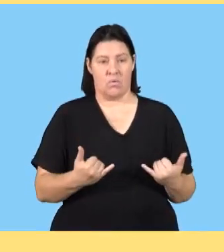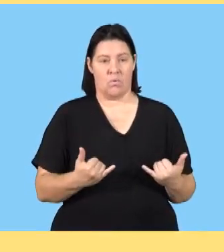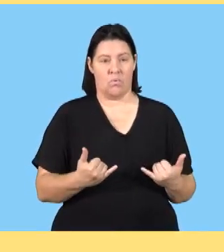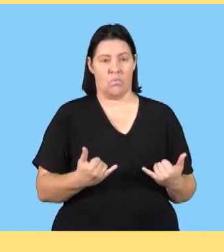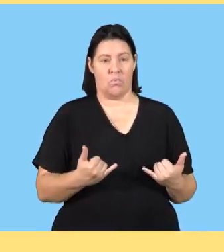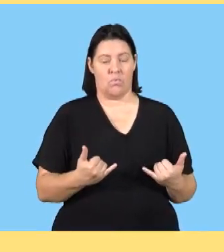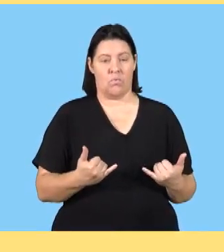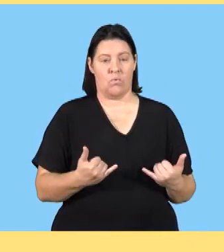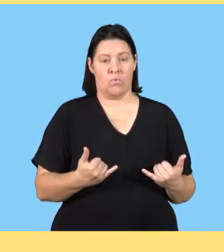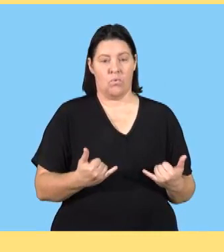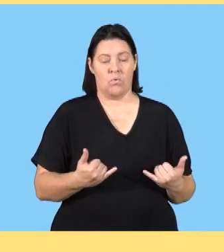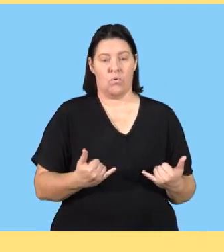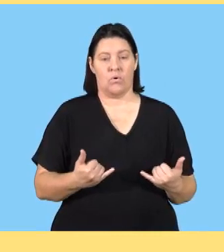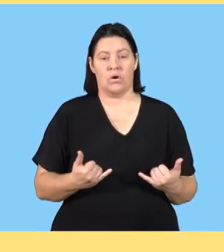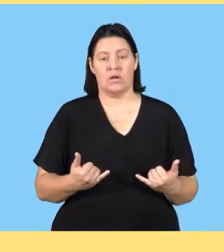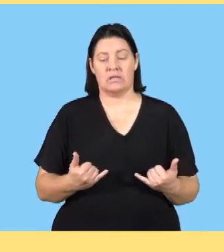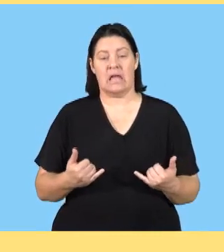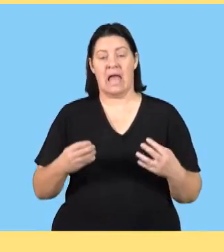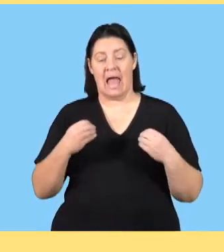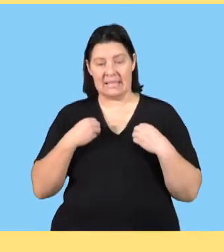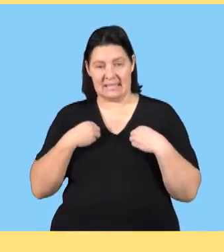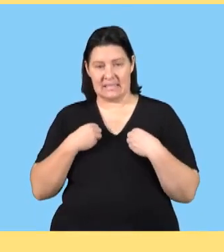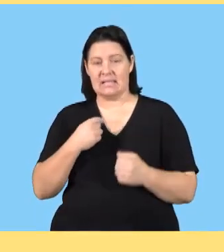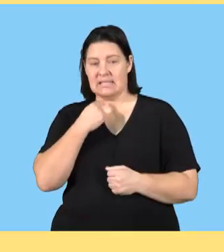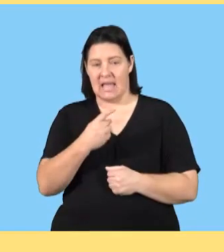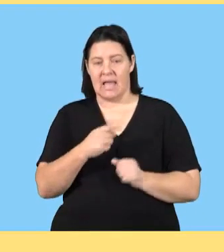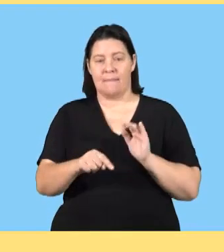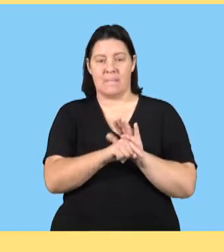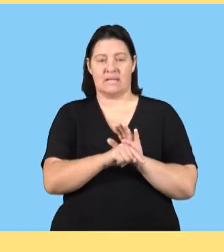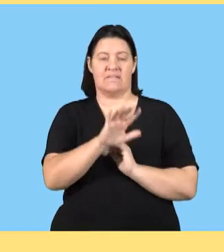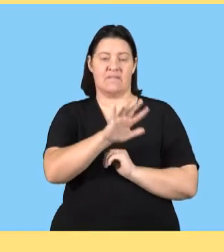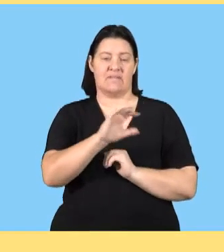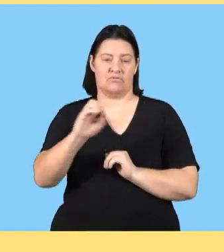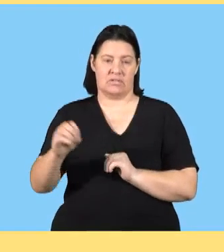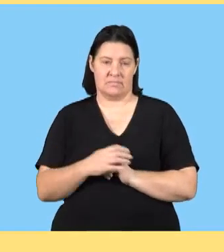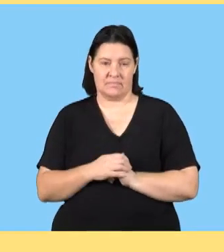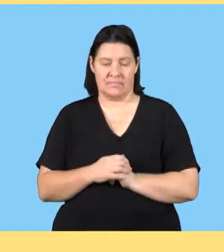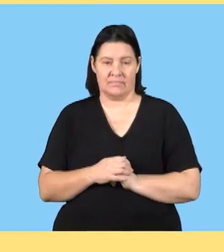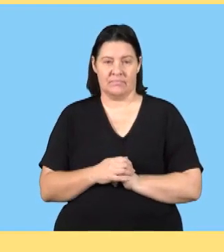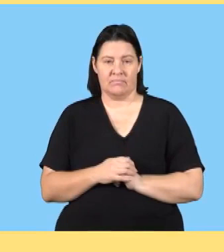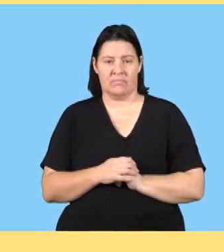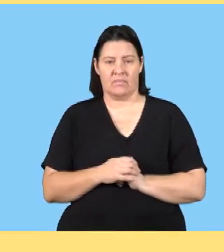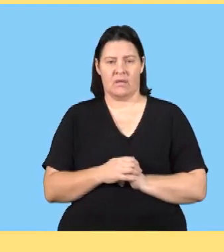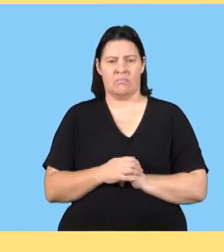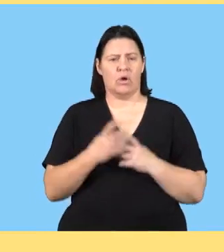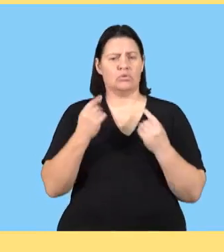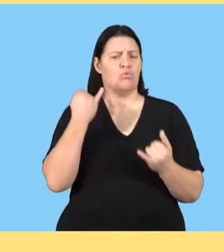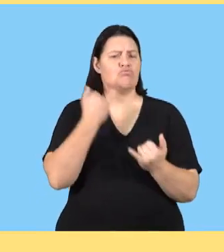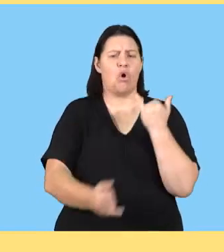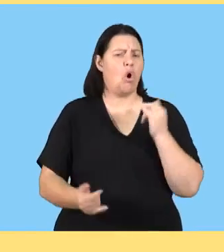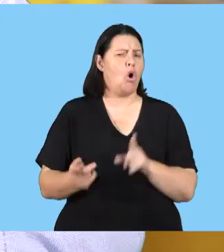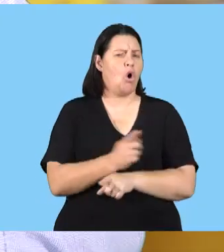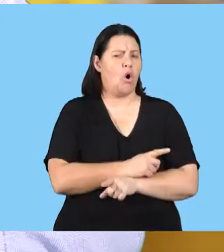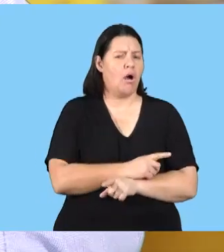now come to my assets and say minus 500. What have I done wrong so